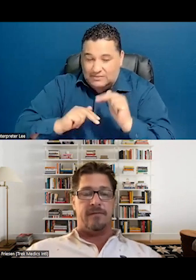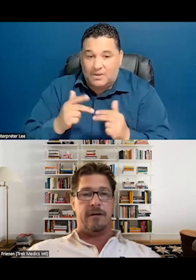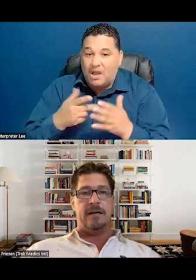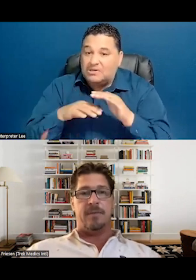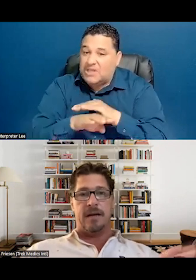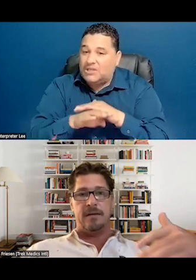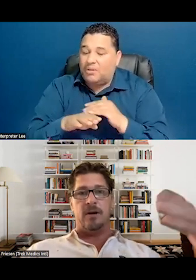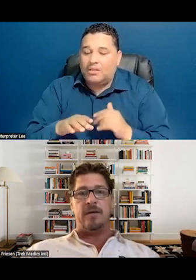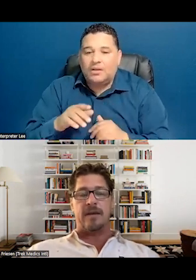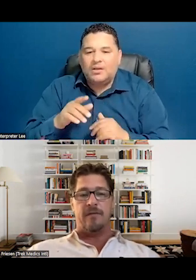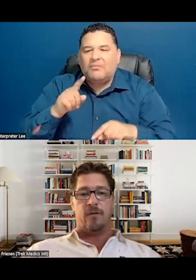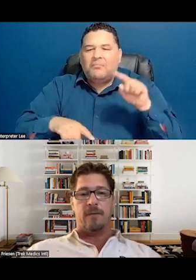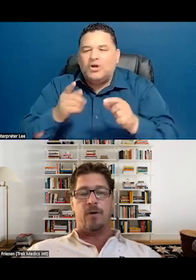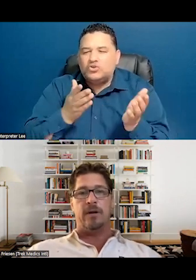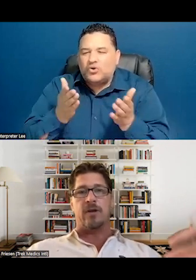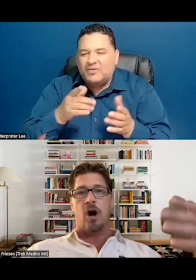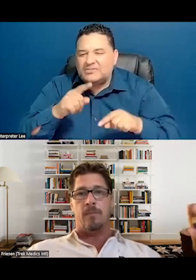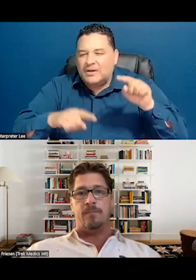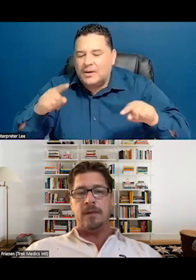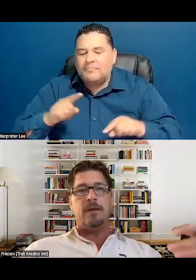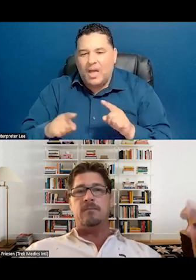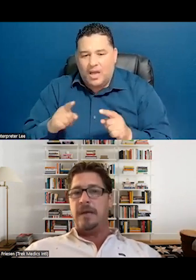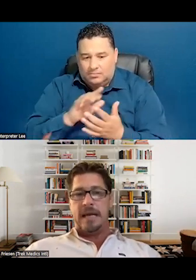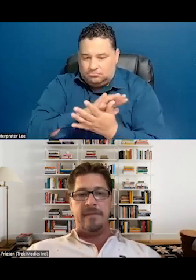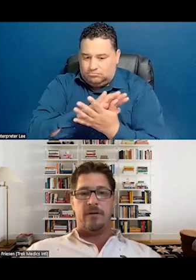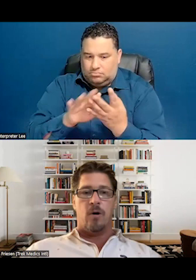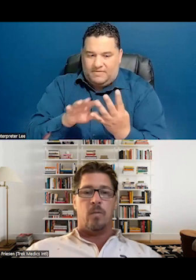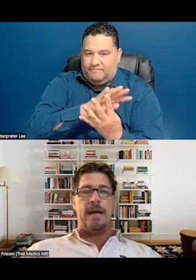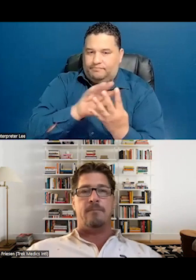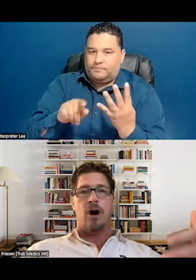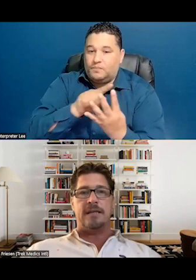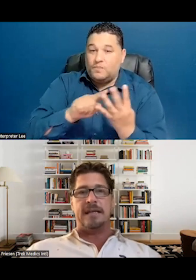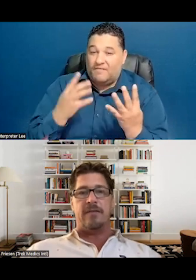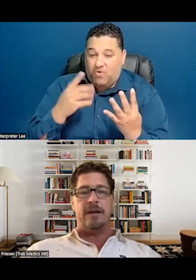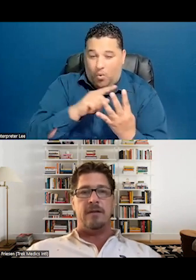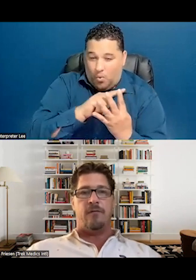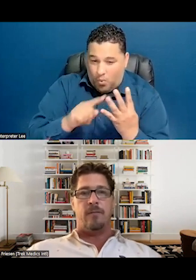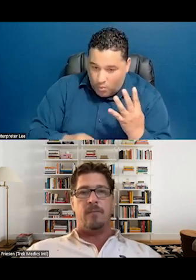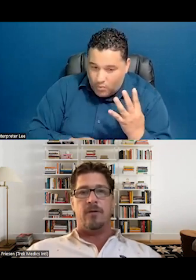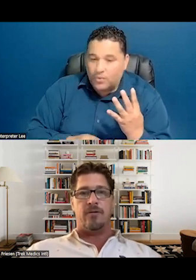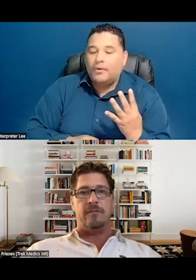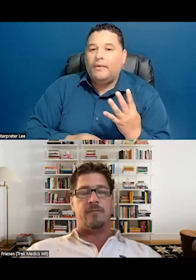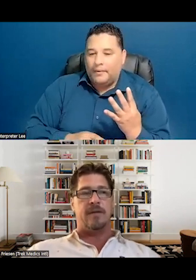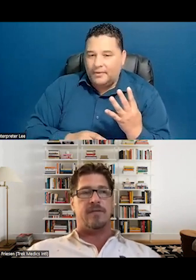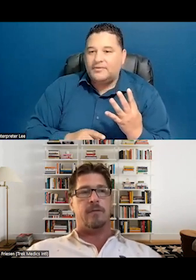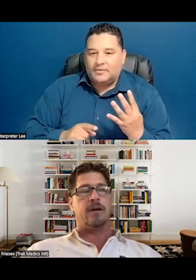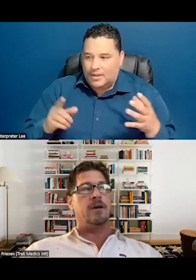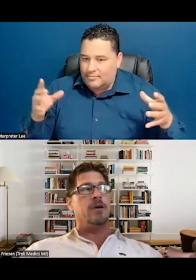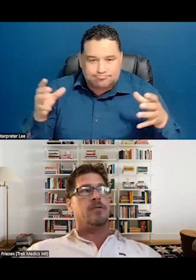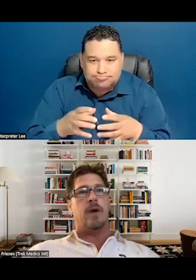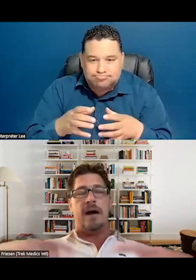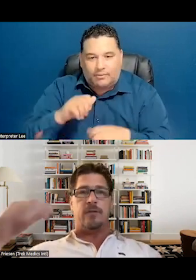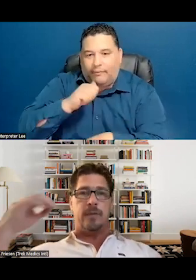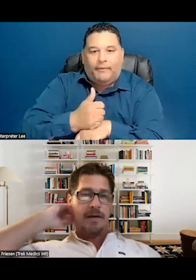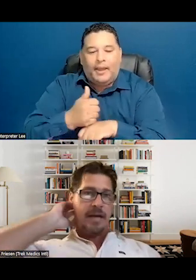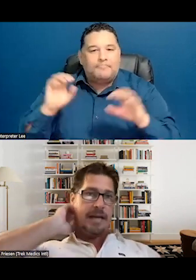obviously varied, but these kind of four components all in their own way brought together an informal emergency response network.